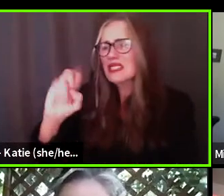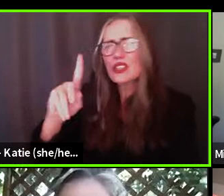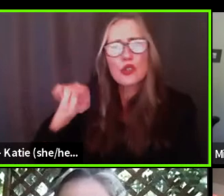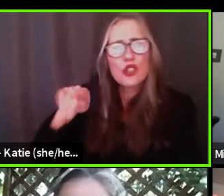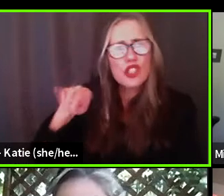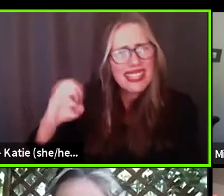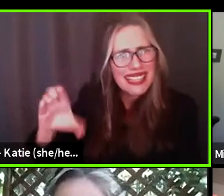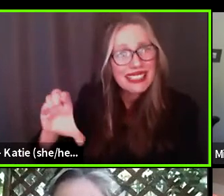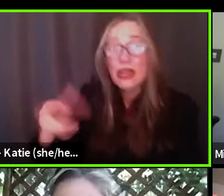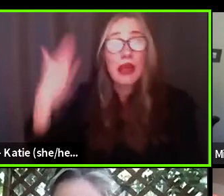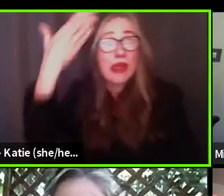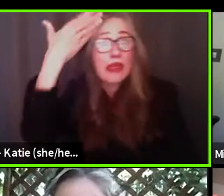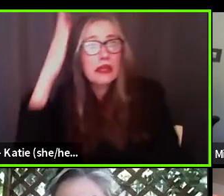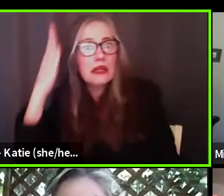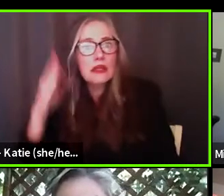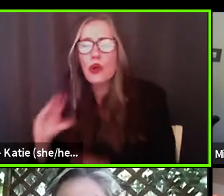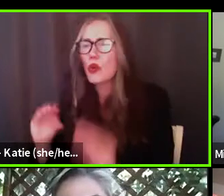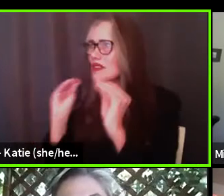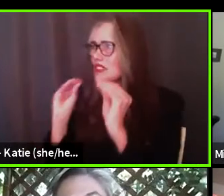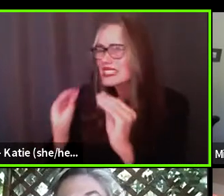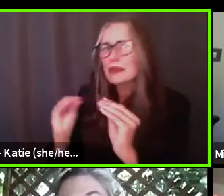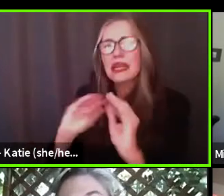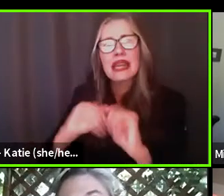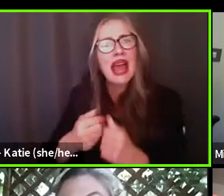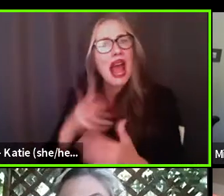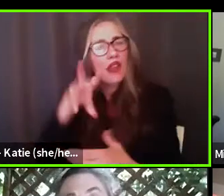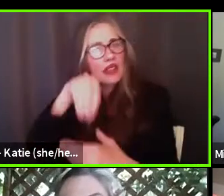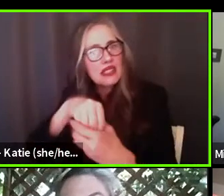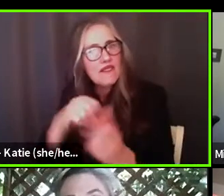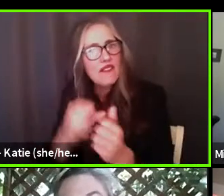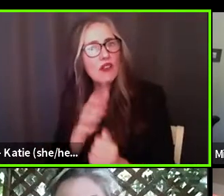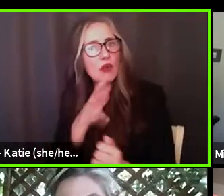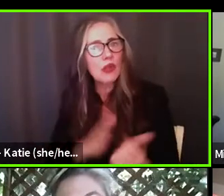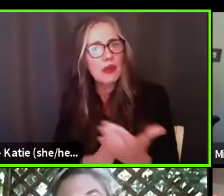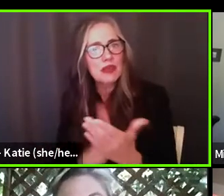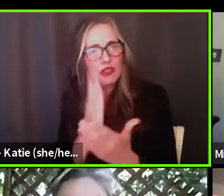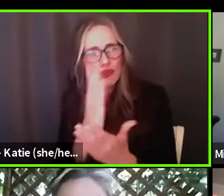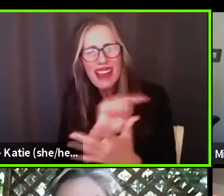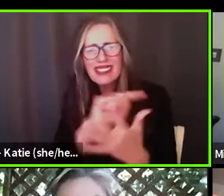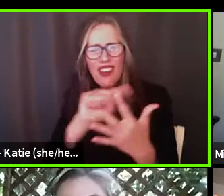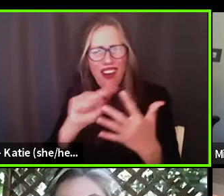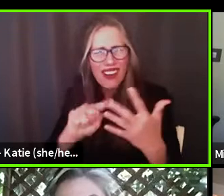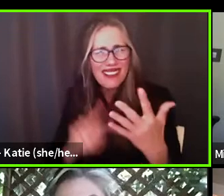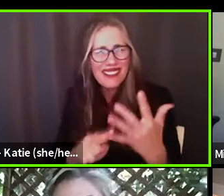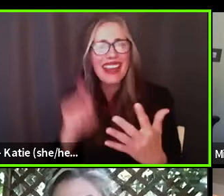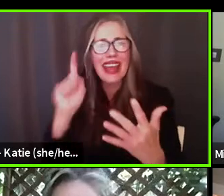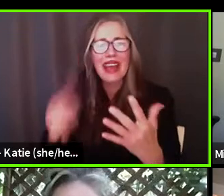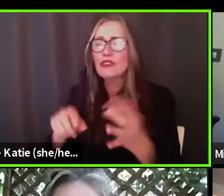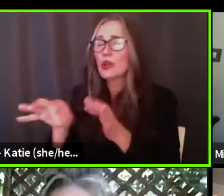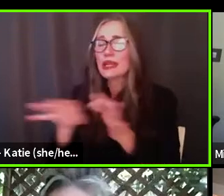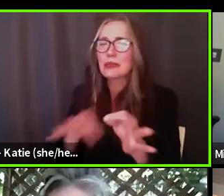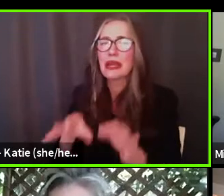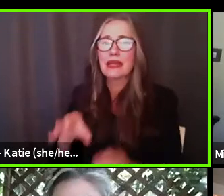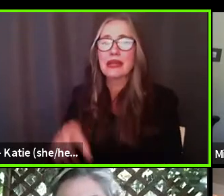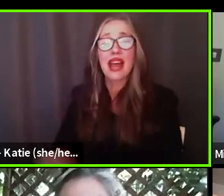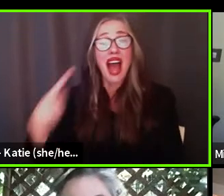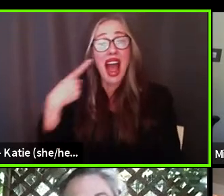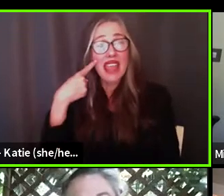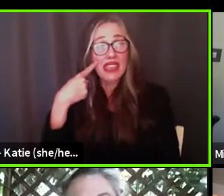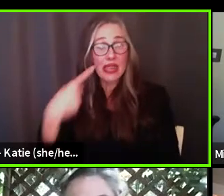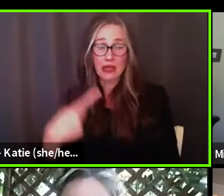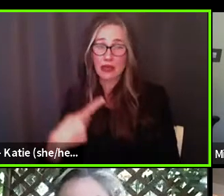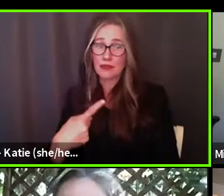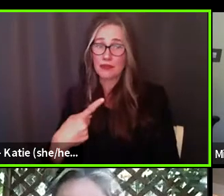to challenge it um there was just i mean the in my way of thinking of it is that the value of women of